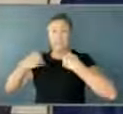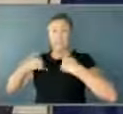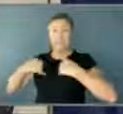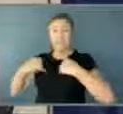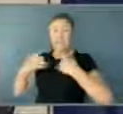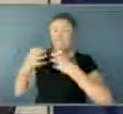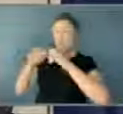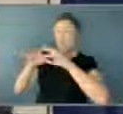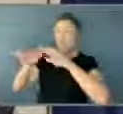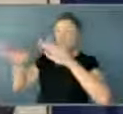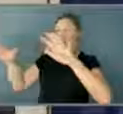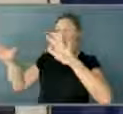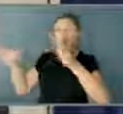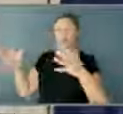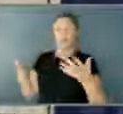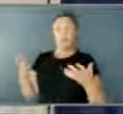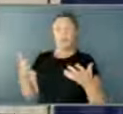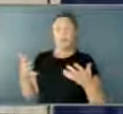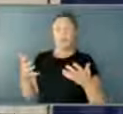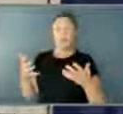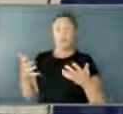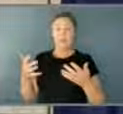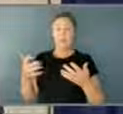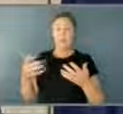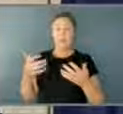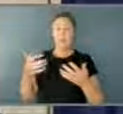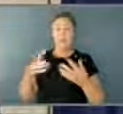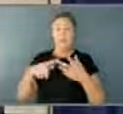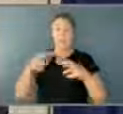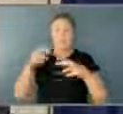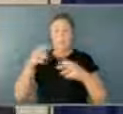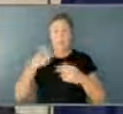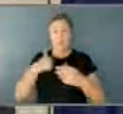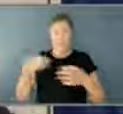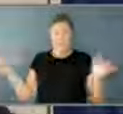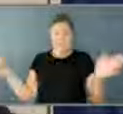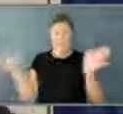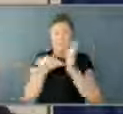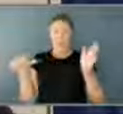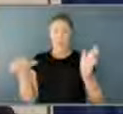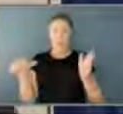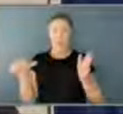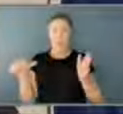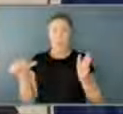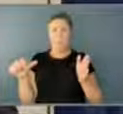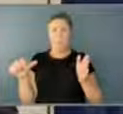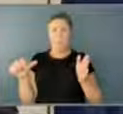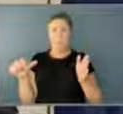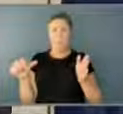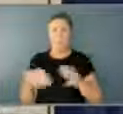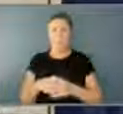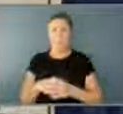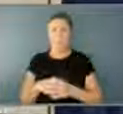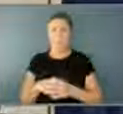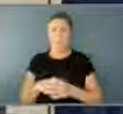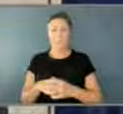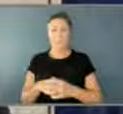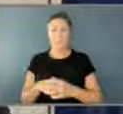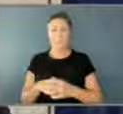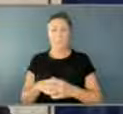Australians returning for funerals, for families, for work, no Australians returning for weddings or